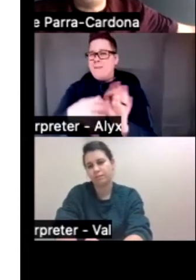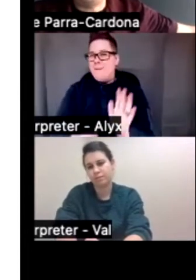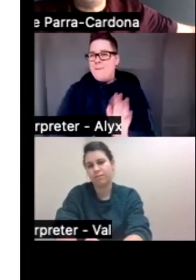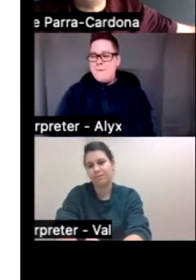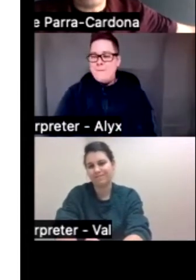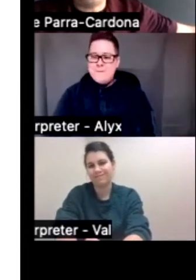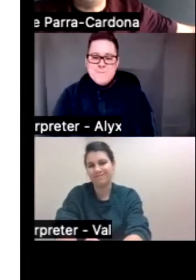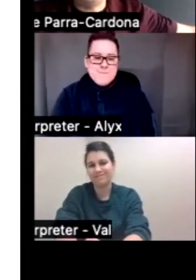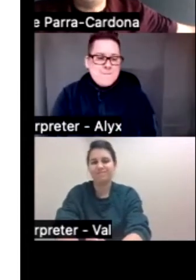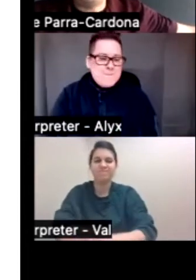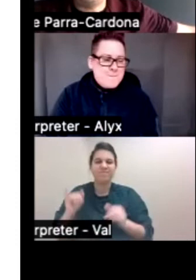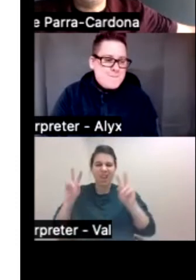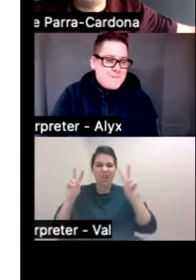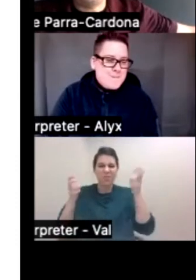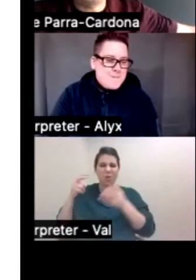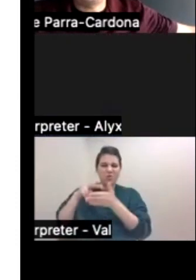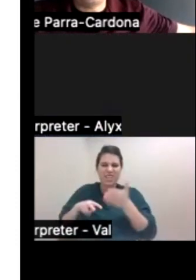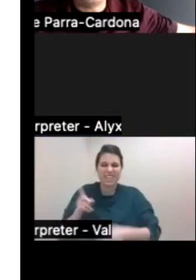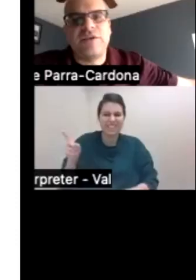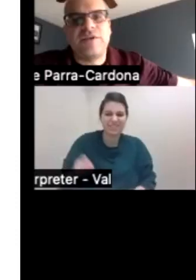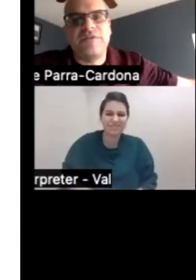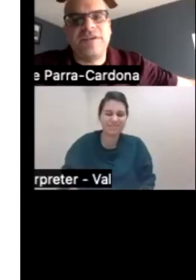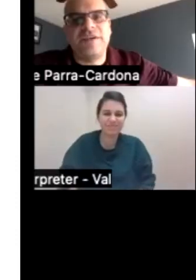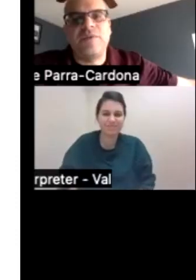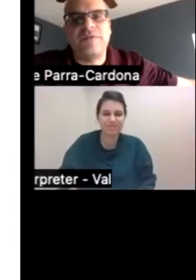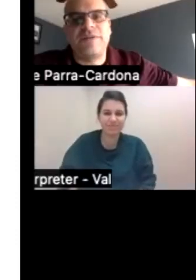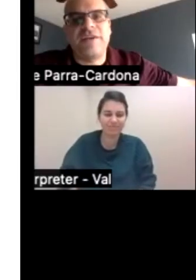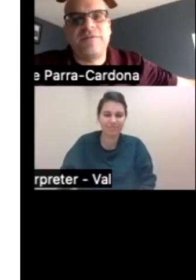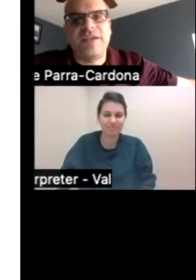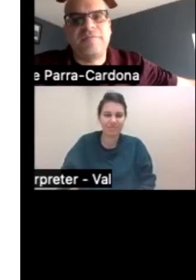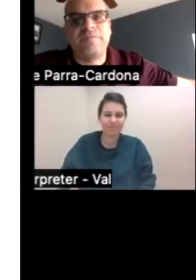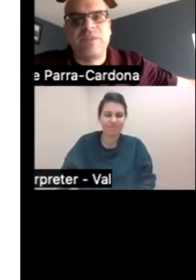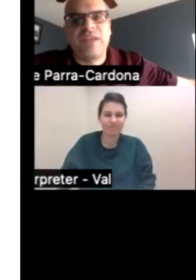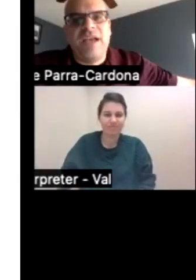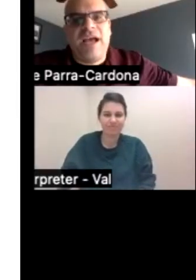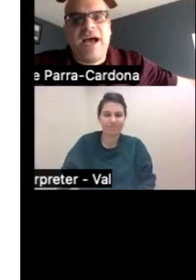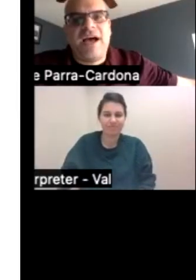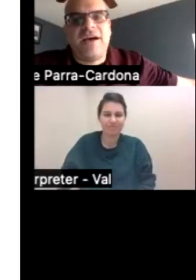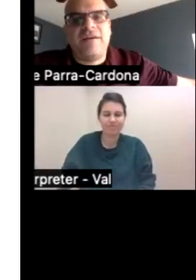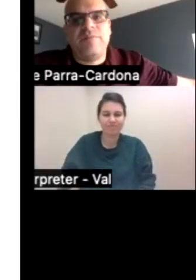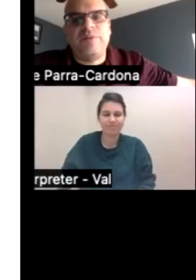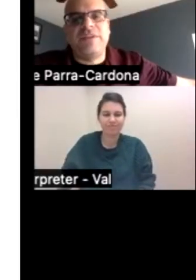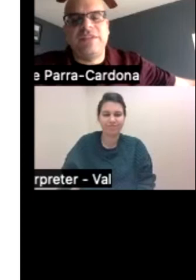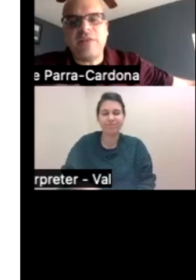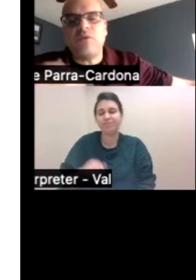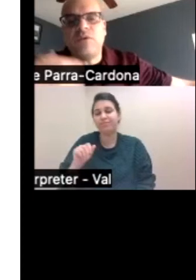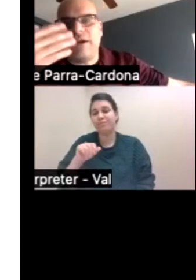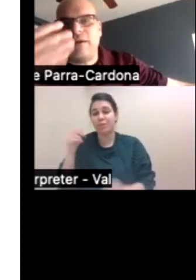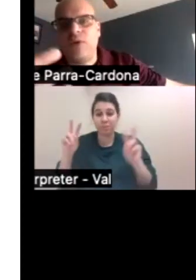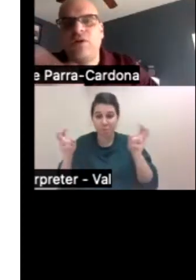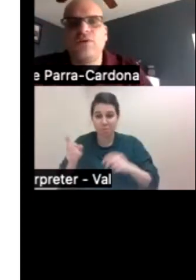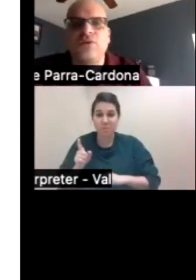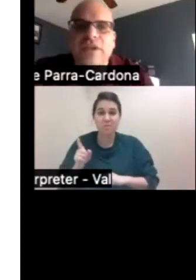yell at them these that I learned here that one thing is respect and another fear they were afraid of me. But then